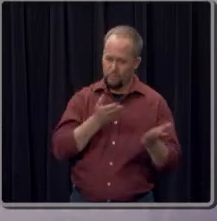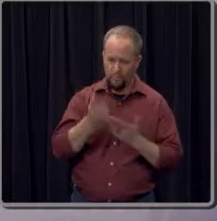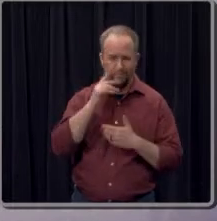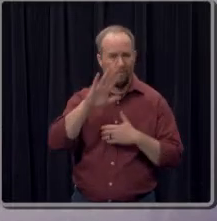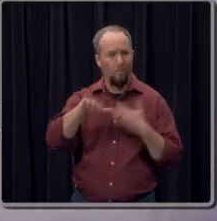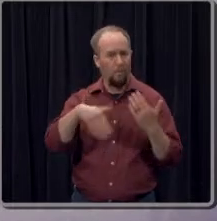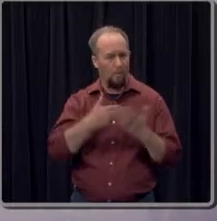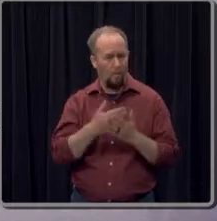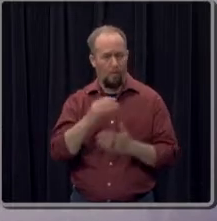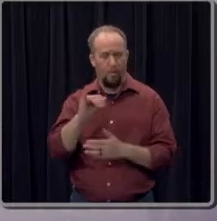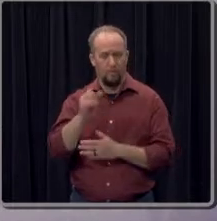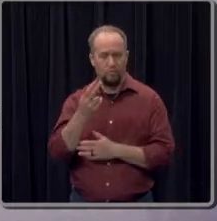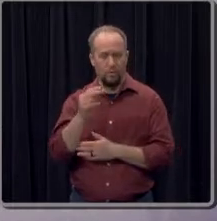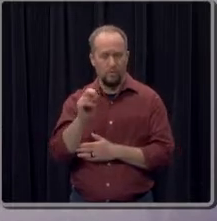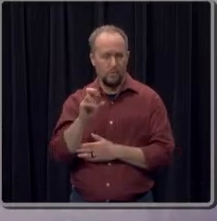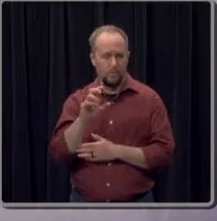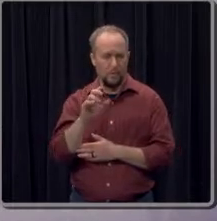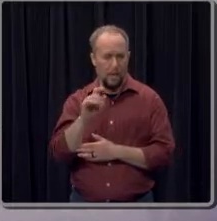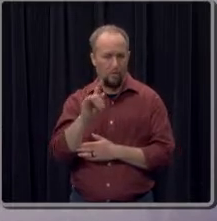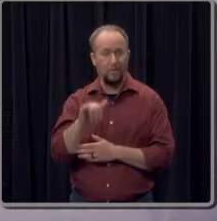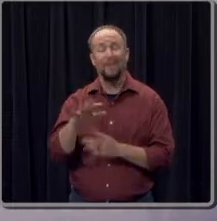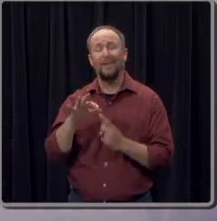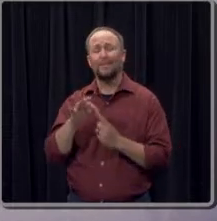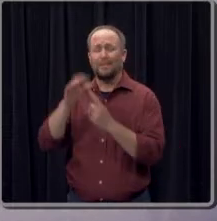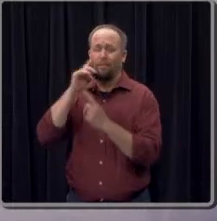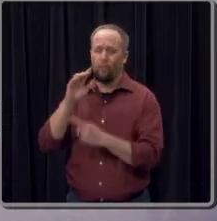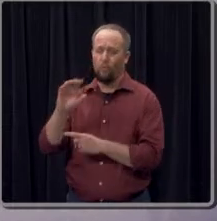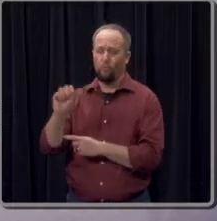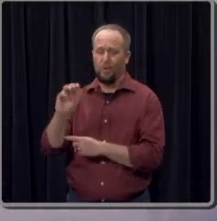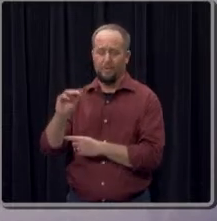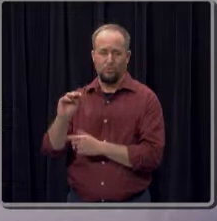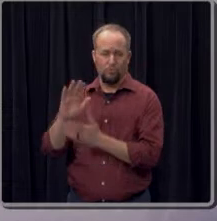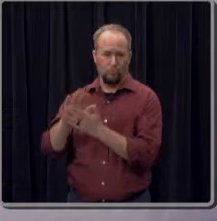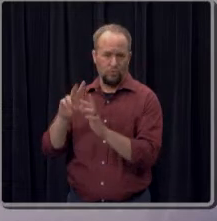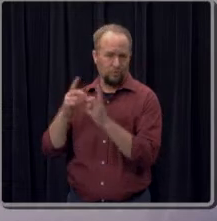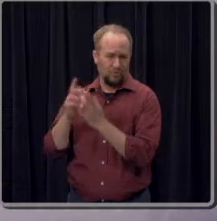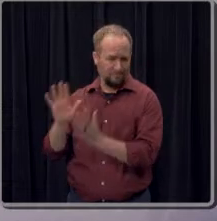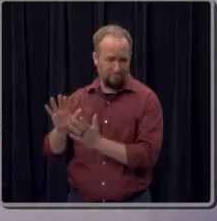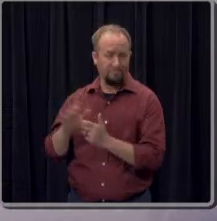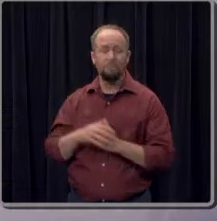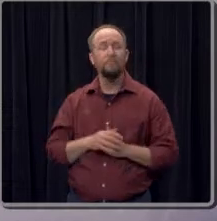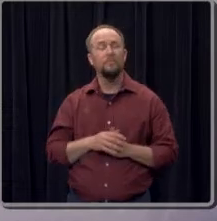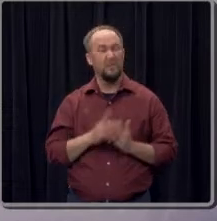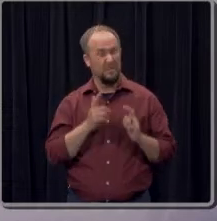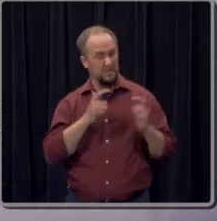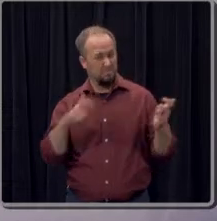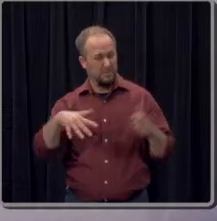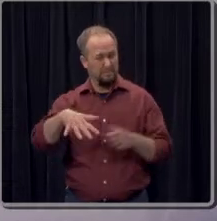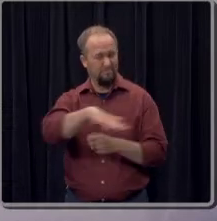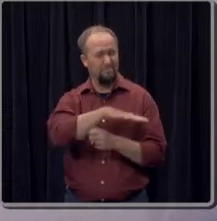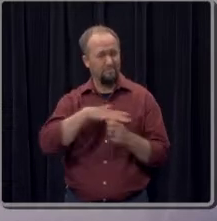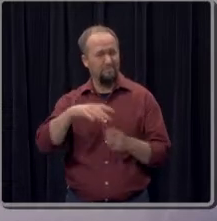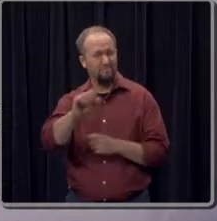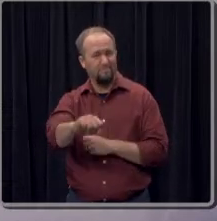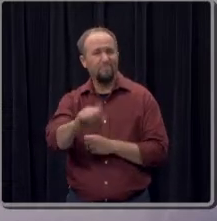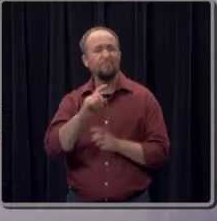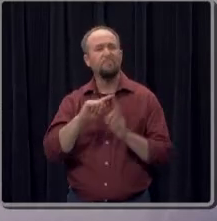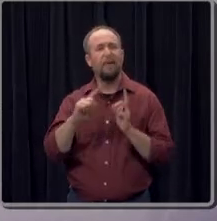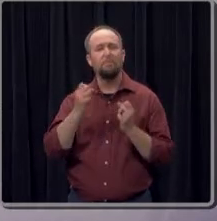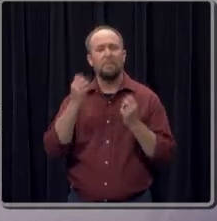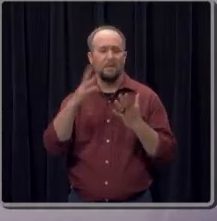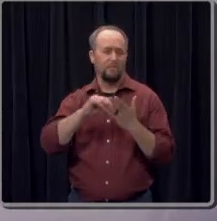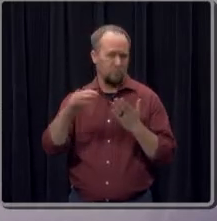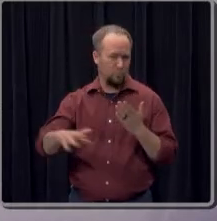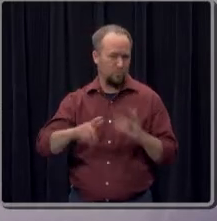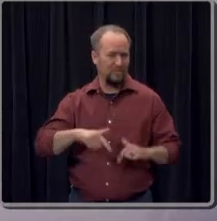Johnson County except for the Shawnee Mission School District. So that's a pretty big service area, but the bulk of our students do live